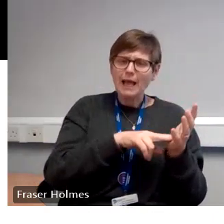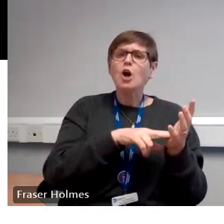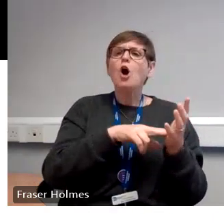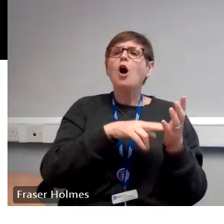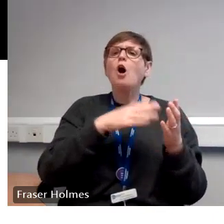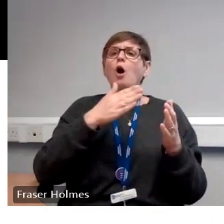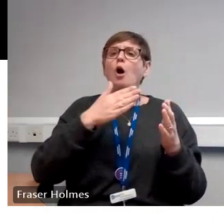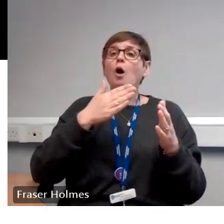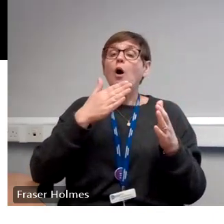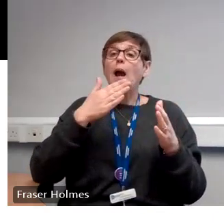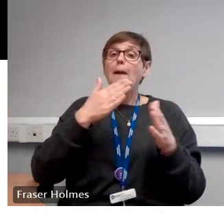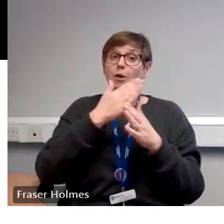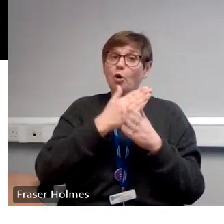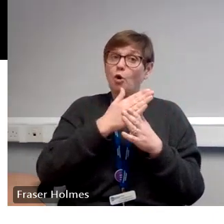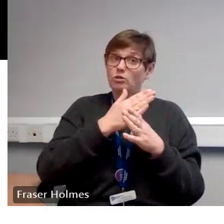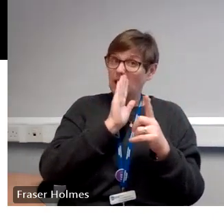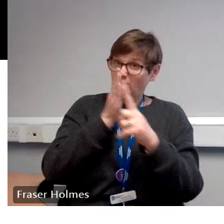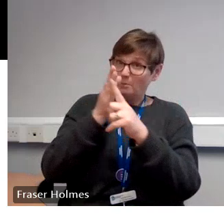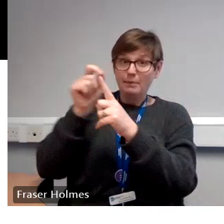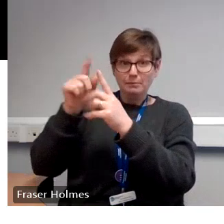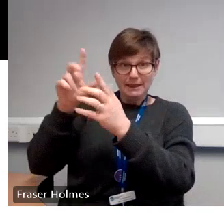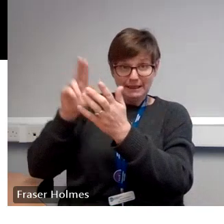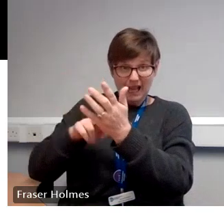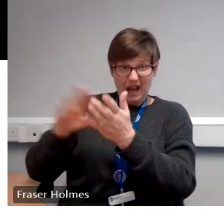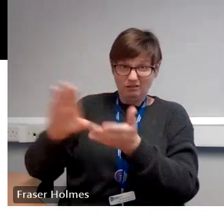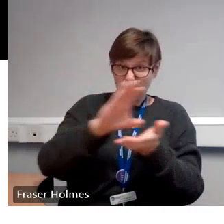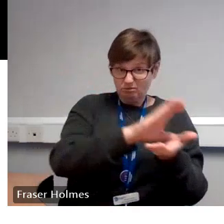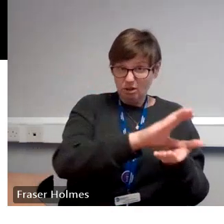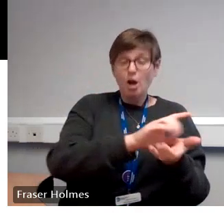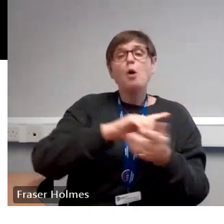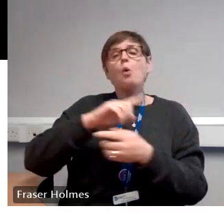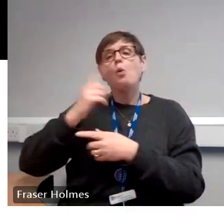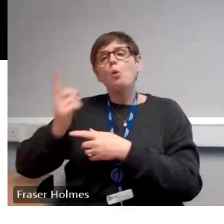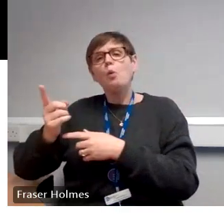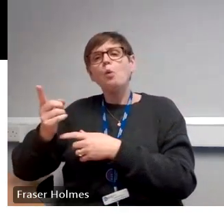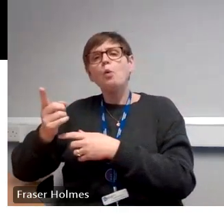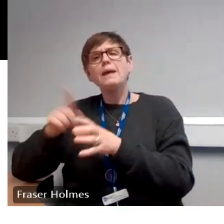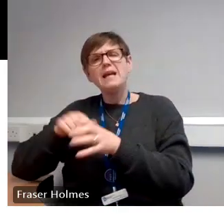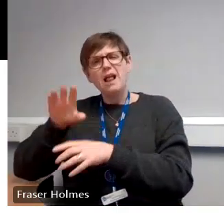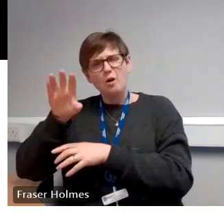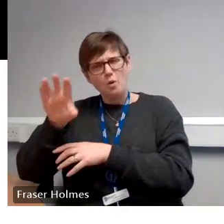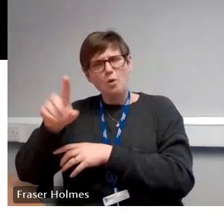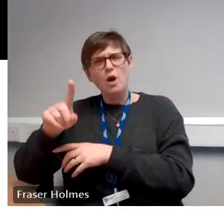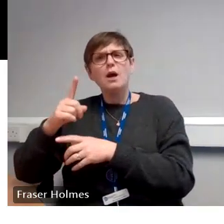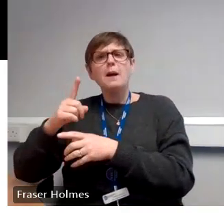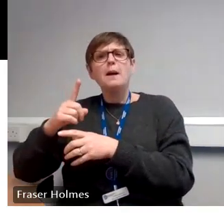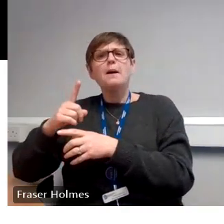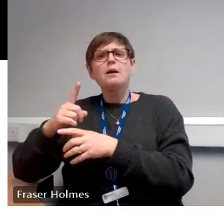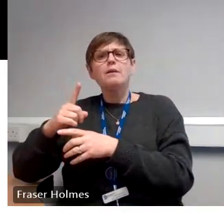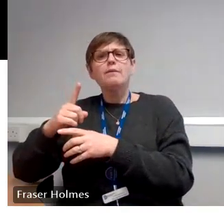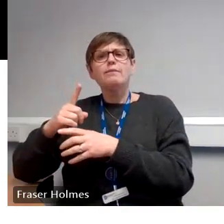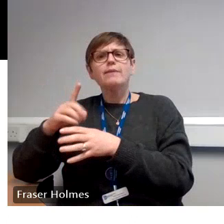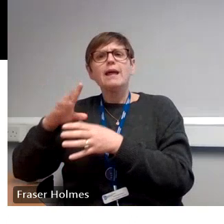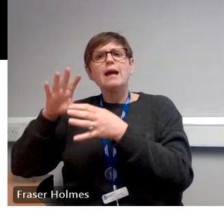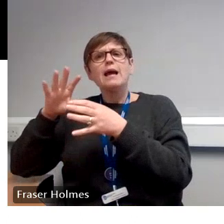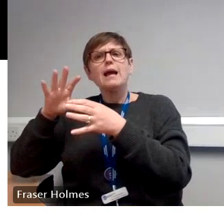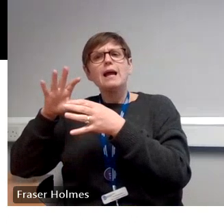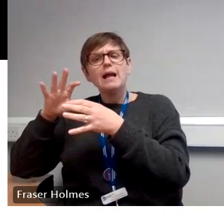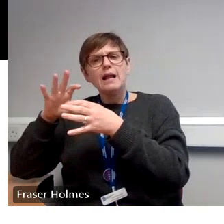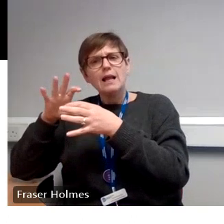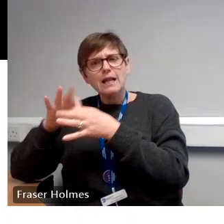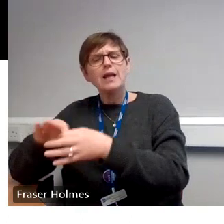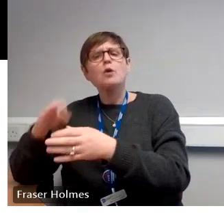their PCN, or the yellow box on the right-hand side, link workers are based within a voluntary